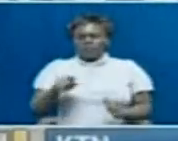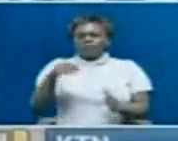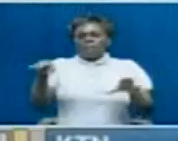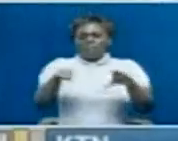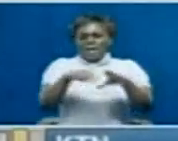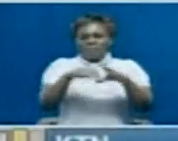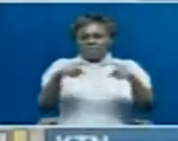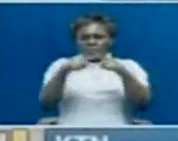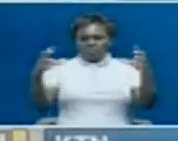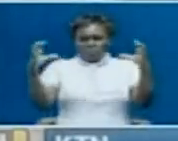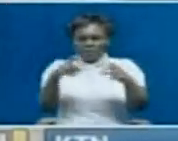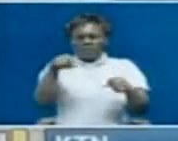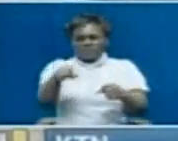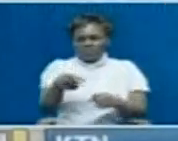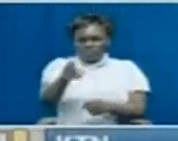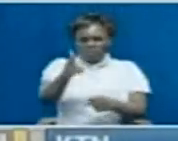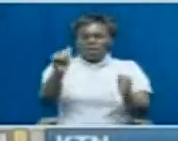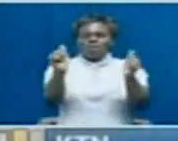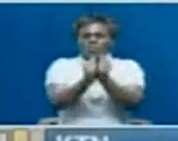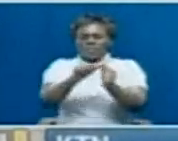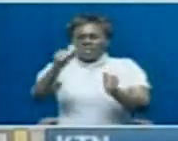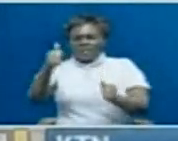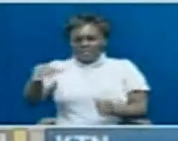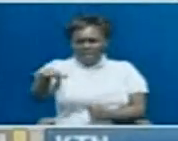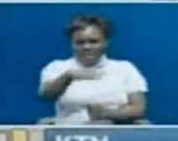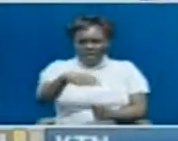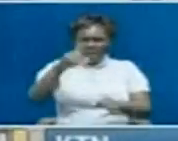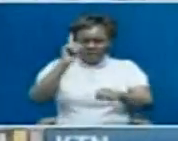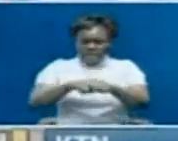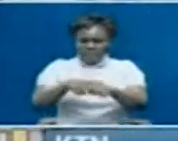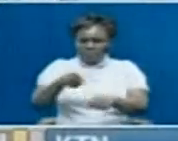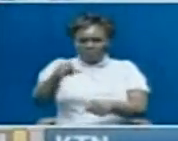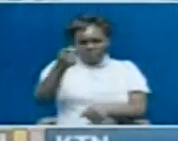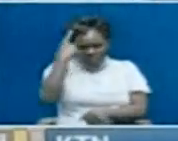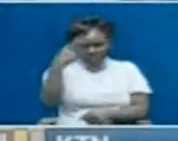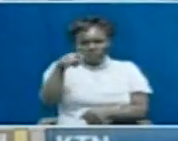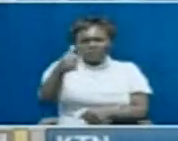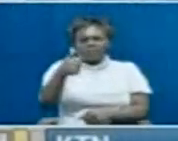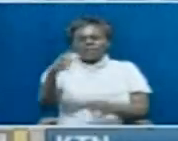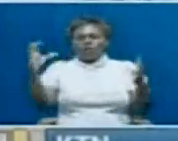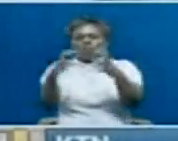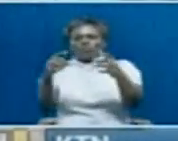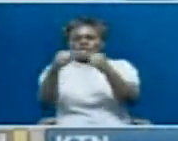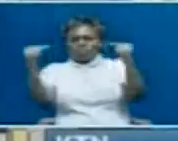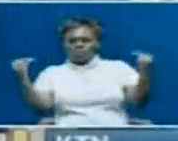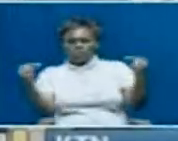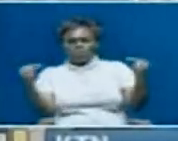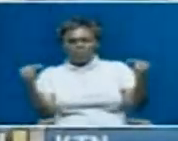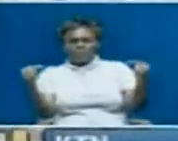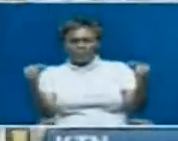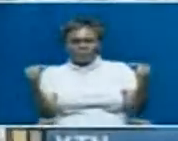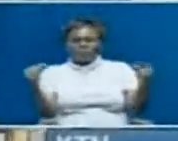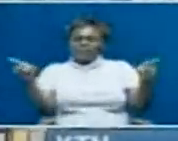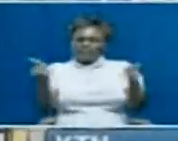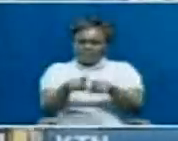the rival community, says he was attacked along the Ngarimara area as soon as the attackers realized he was from the rival community.